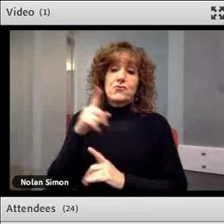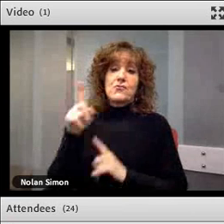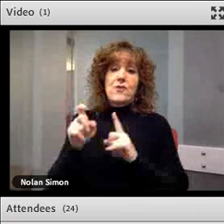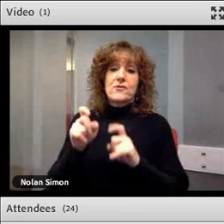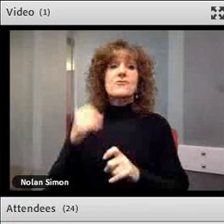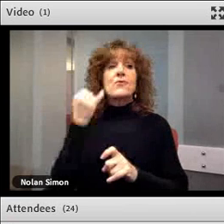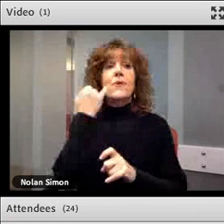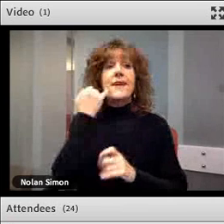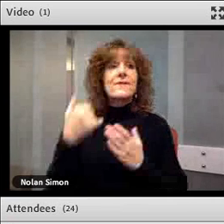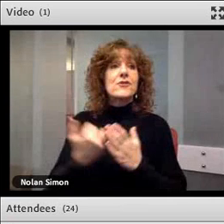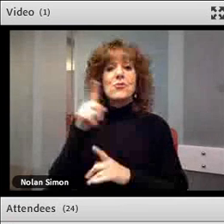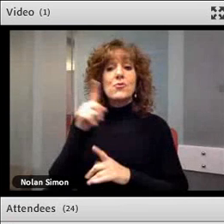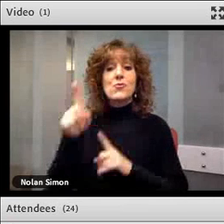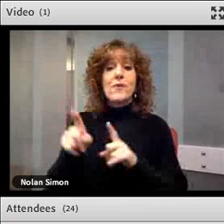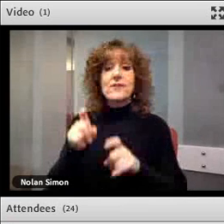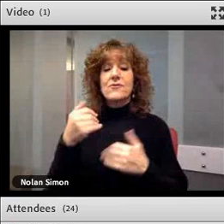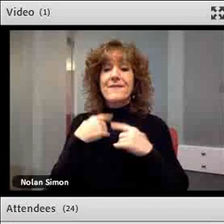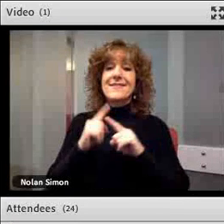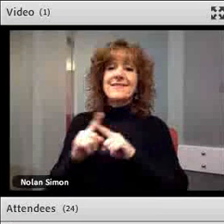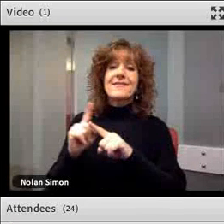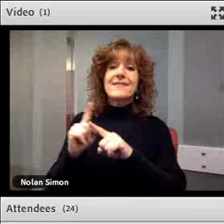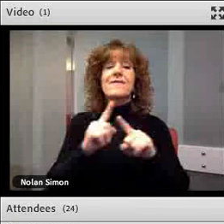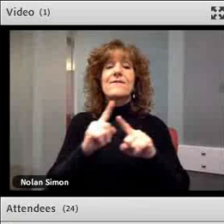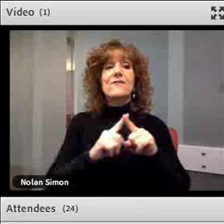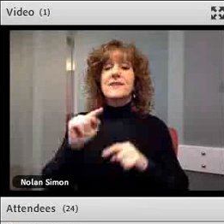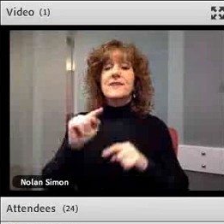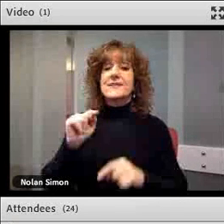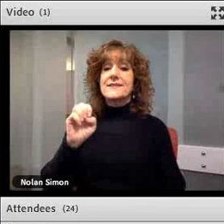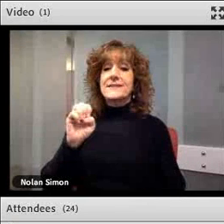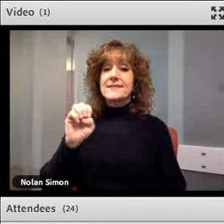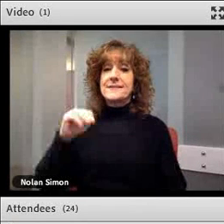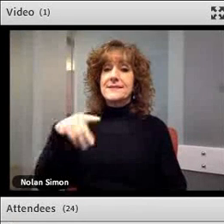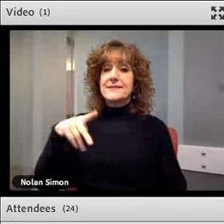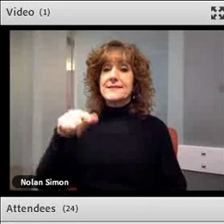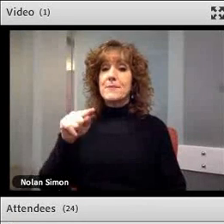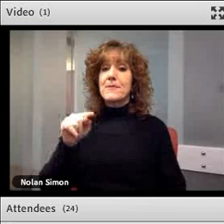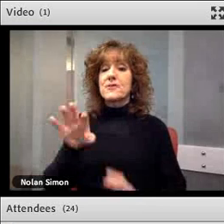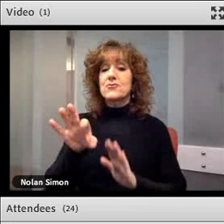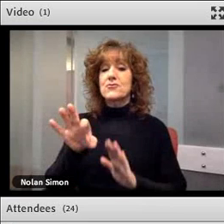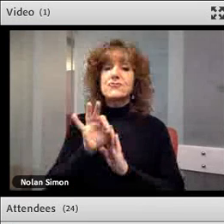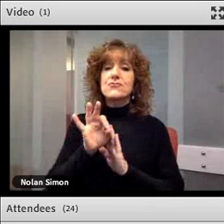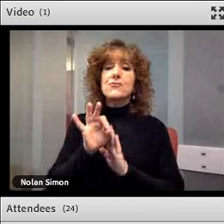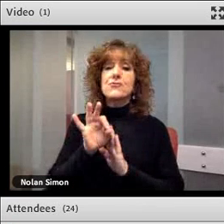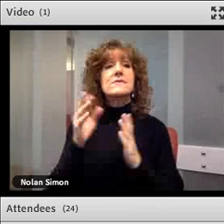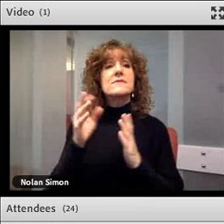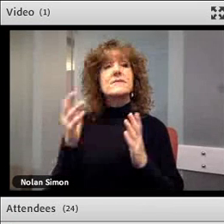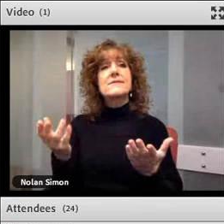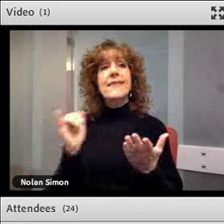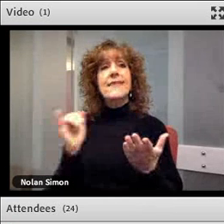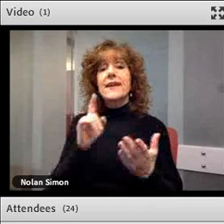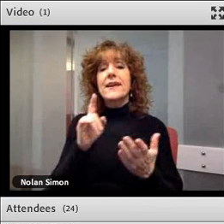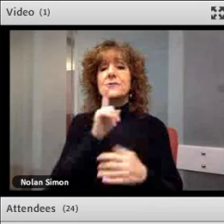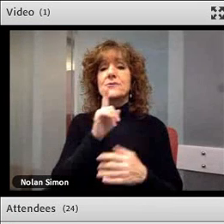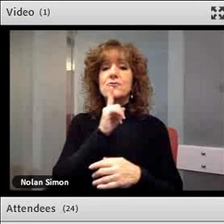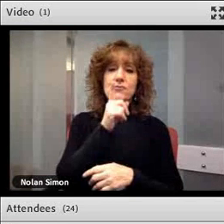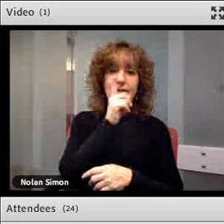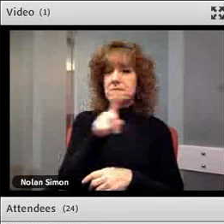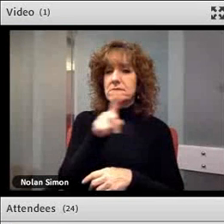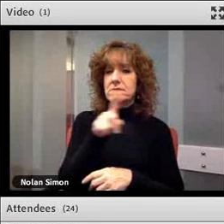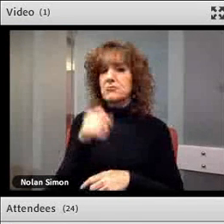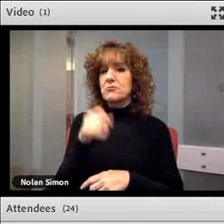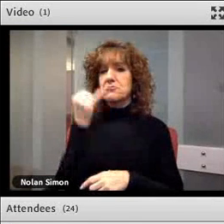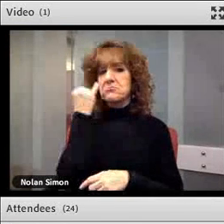with the new questions, you have different template choices. So say we have a true-false